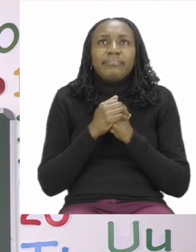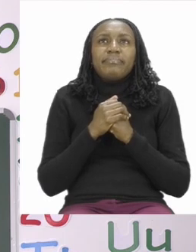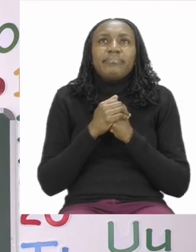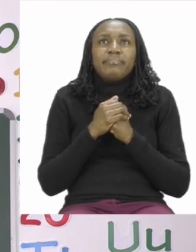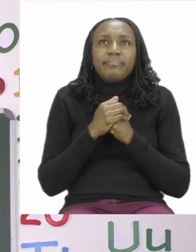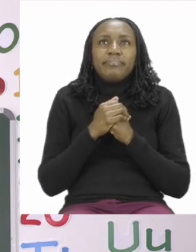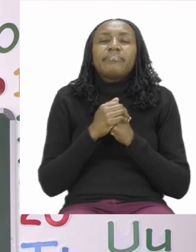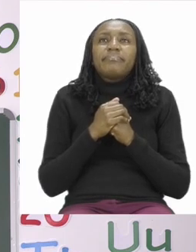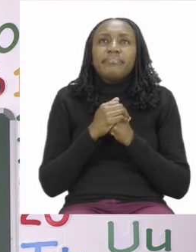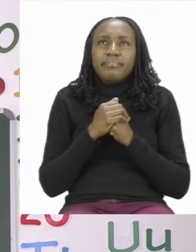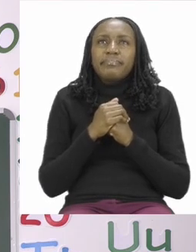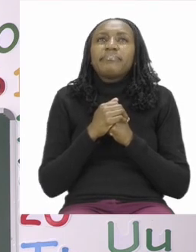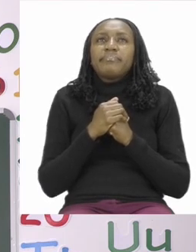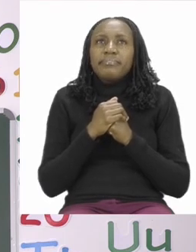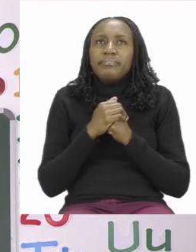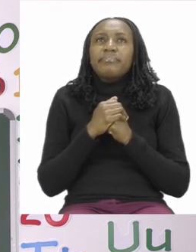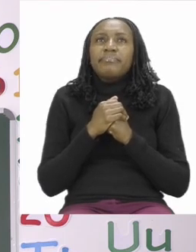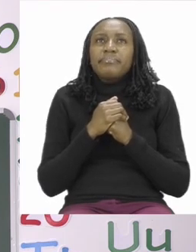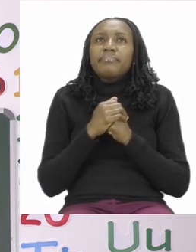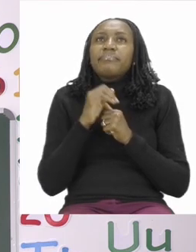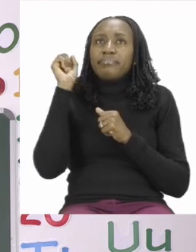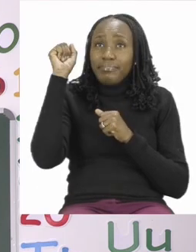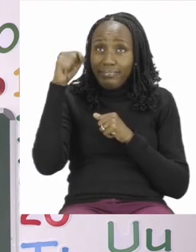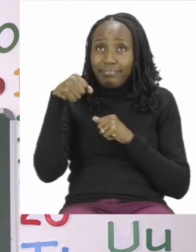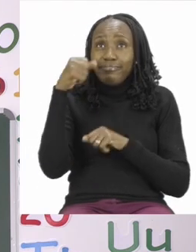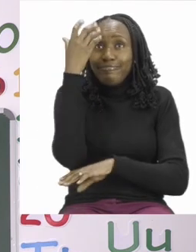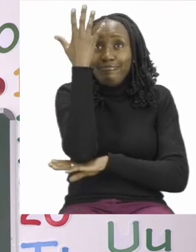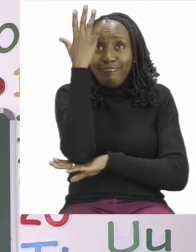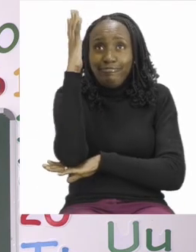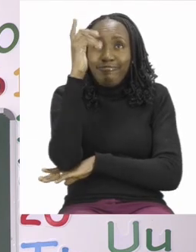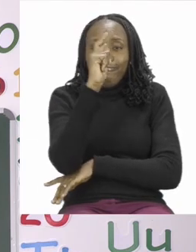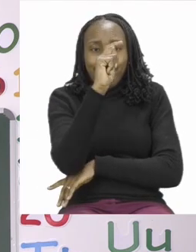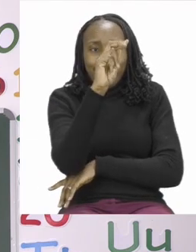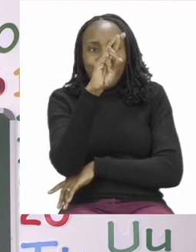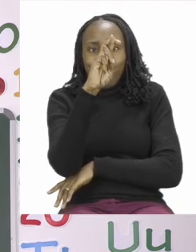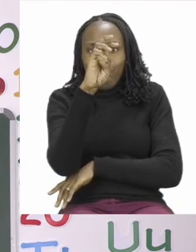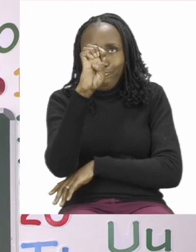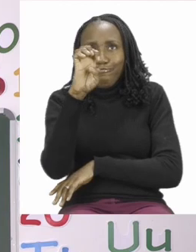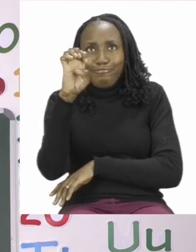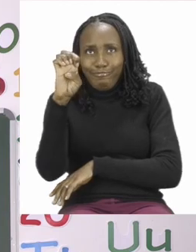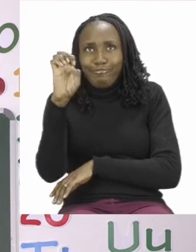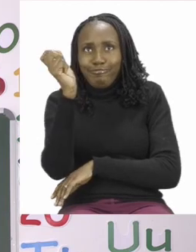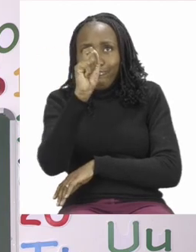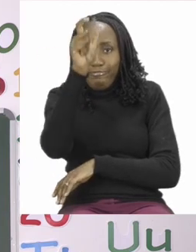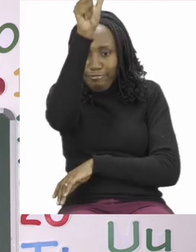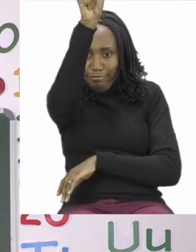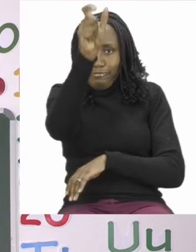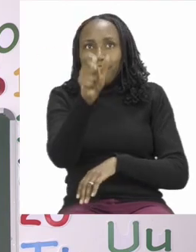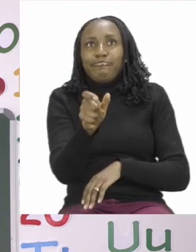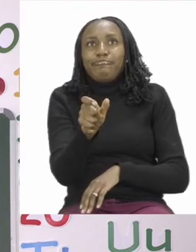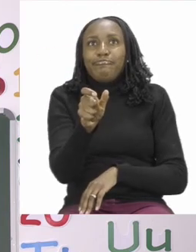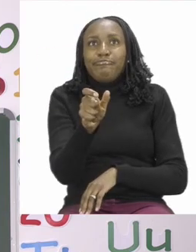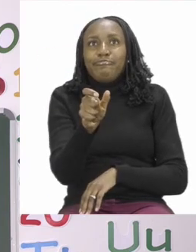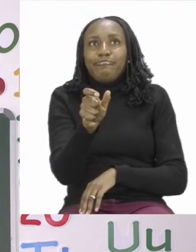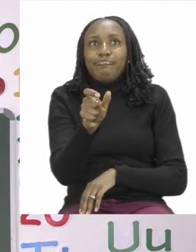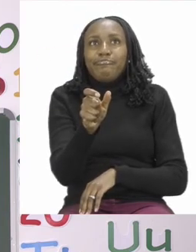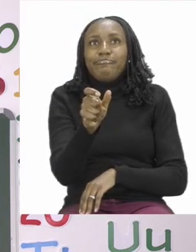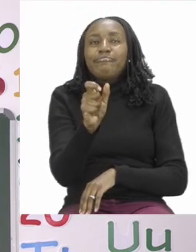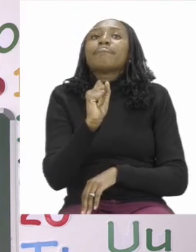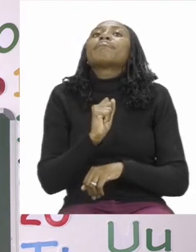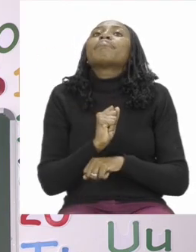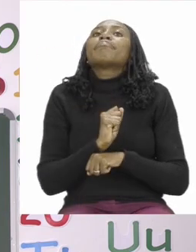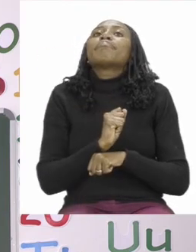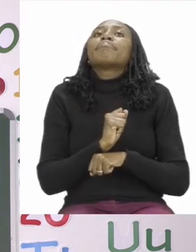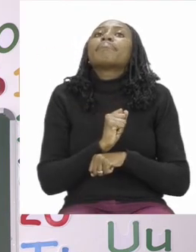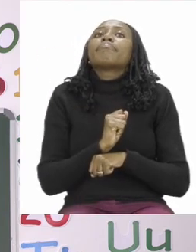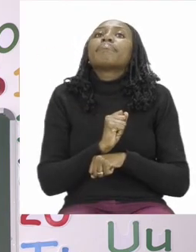has branches and leaves is definitely a tree. Now we're going to write it going down, and this time